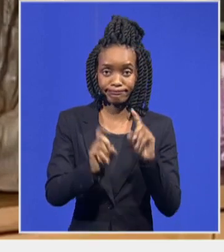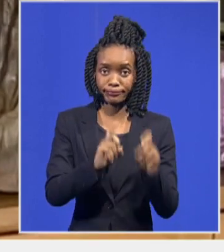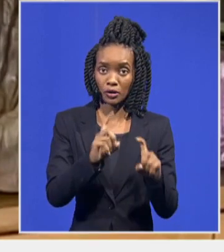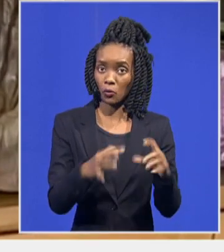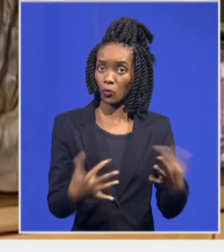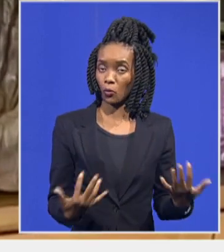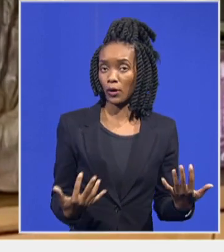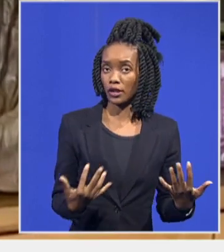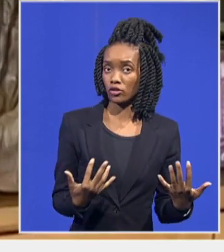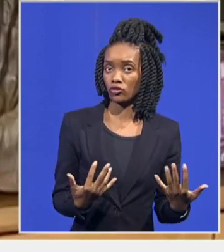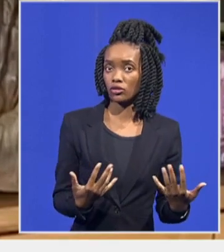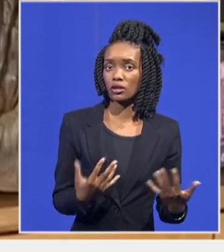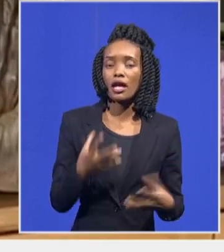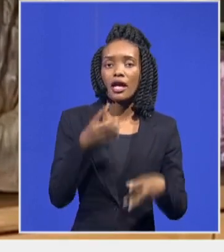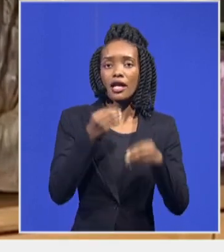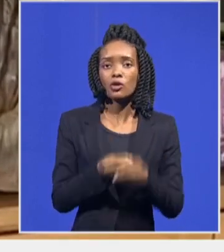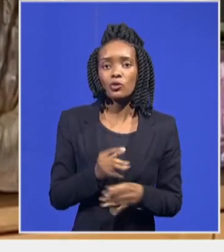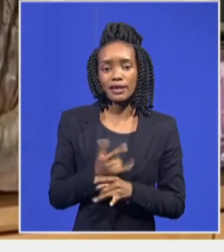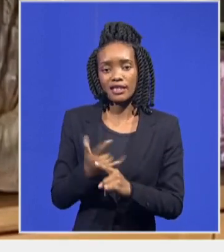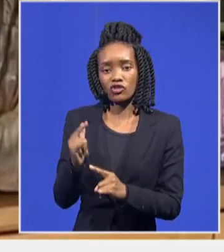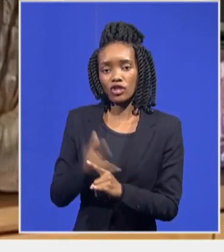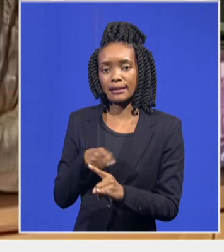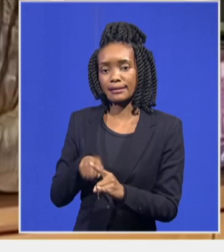ones that are in the chat?